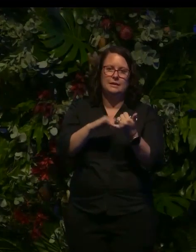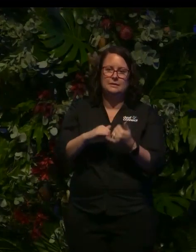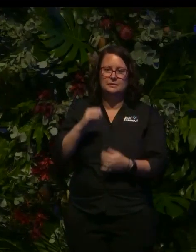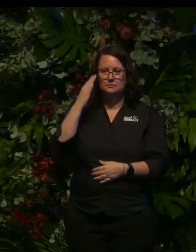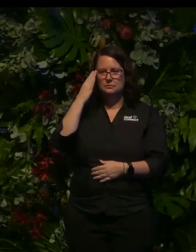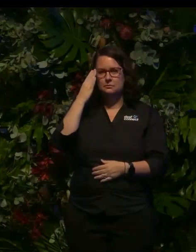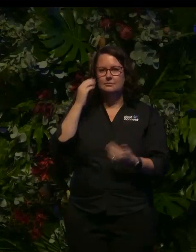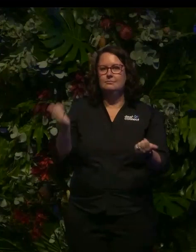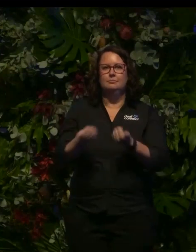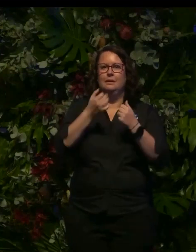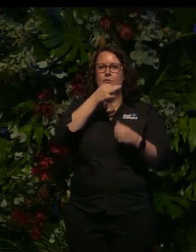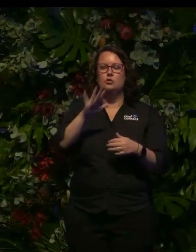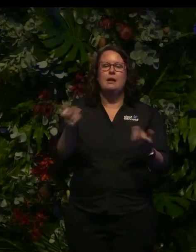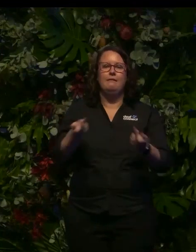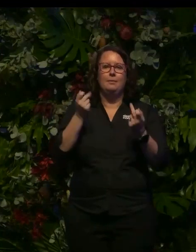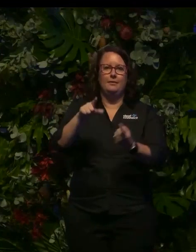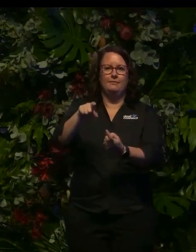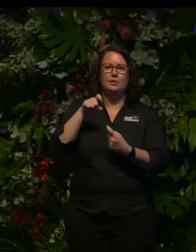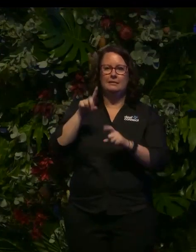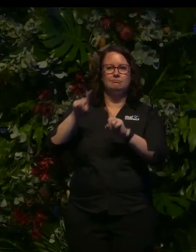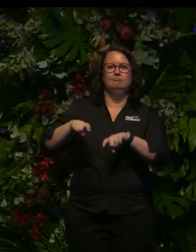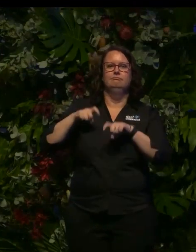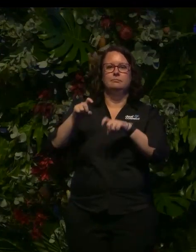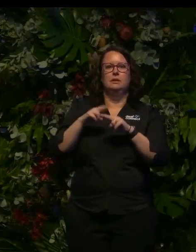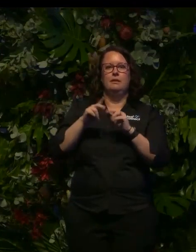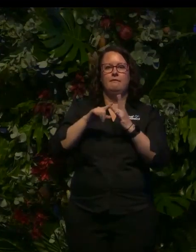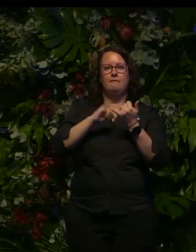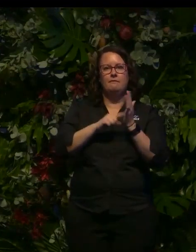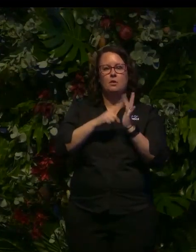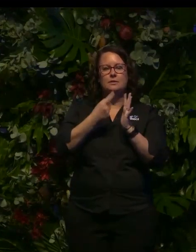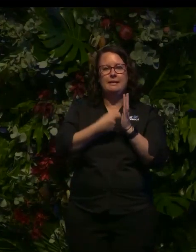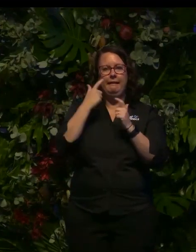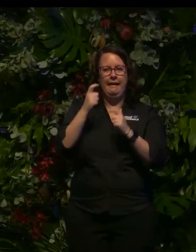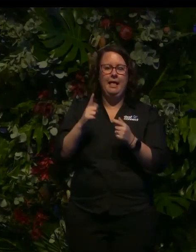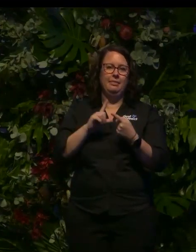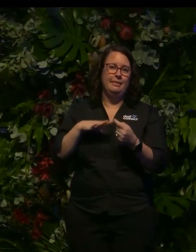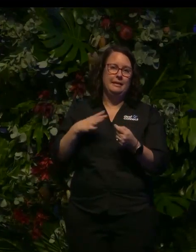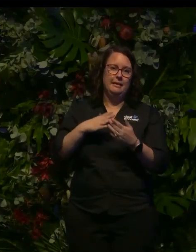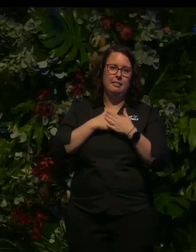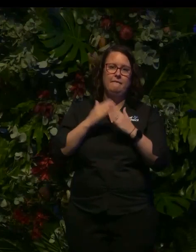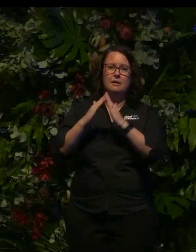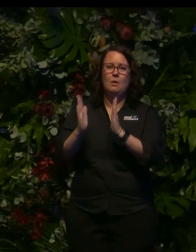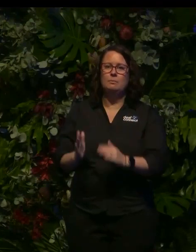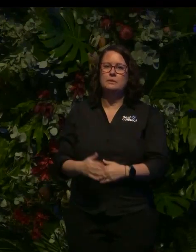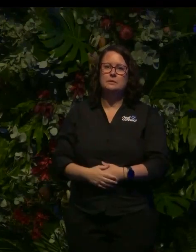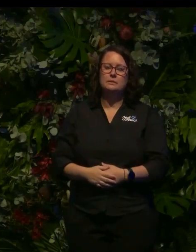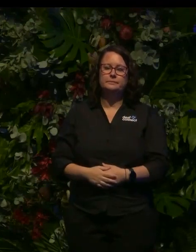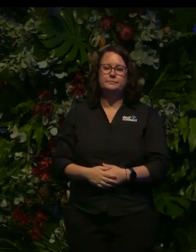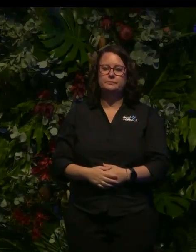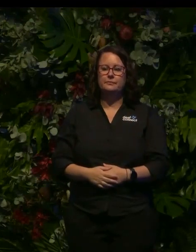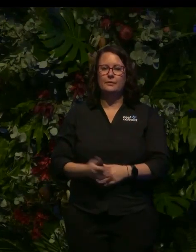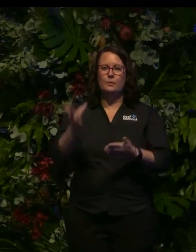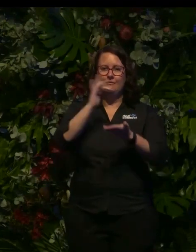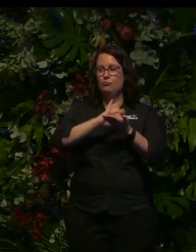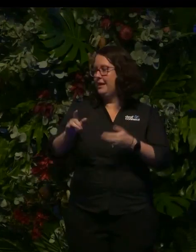of kids are available for adoption who are sitting in foster care, and they all need loving homes. So we were out